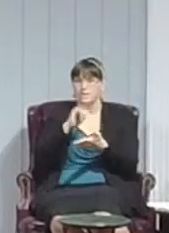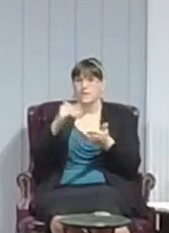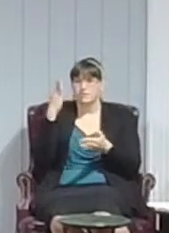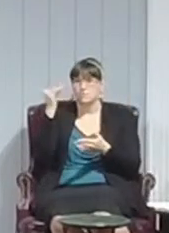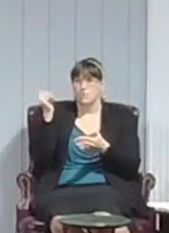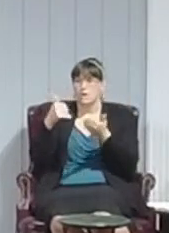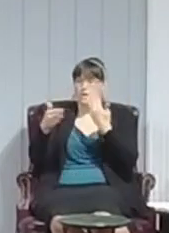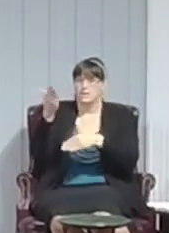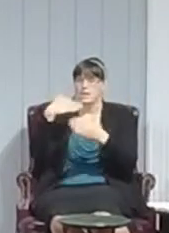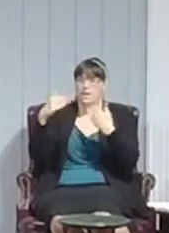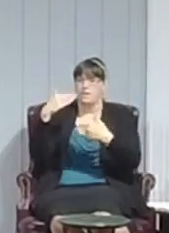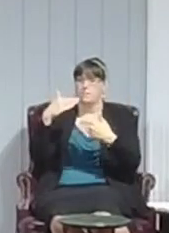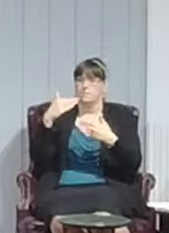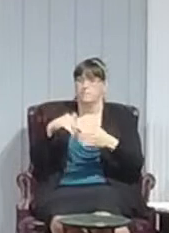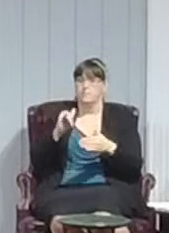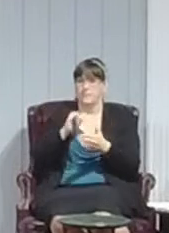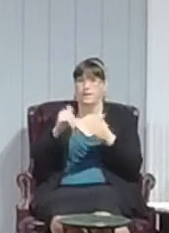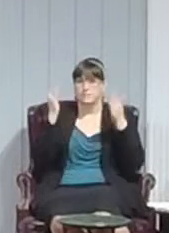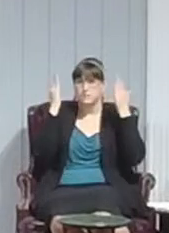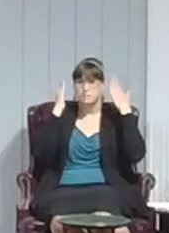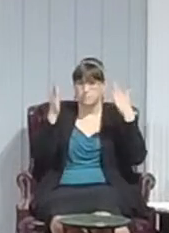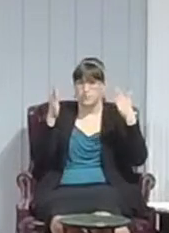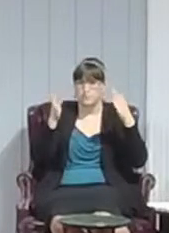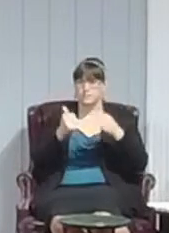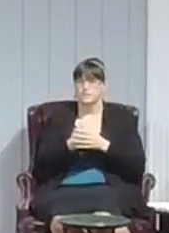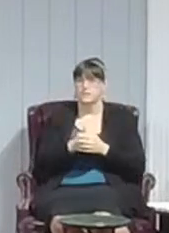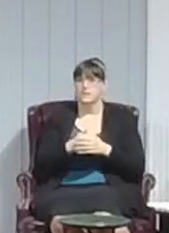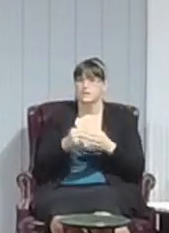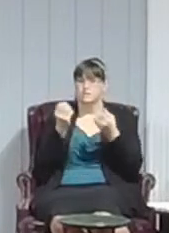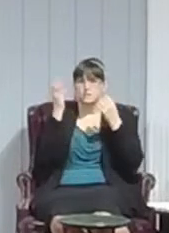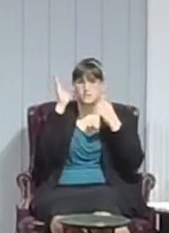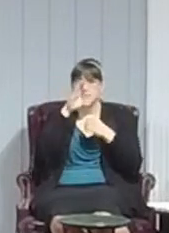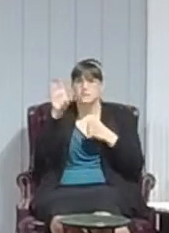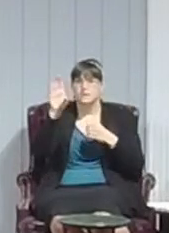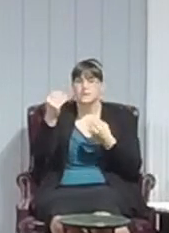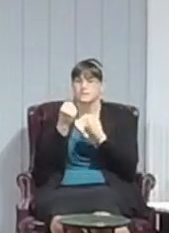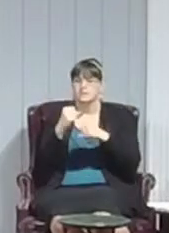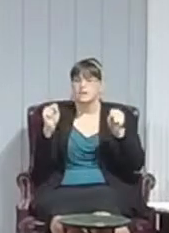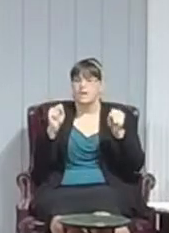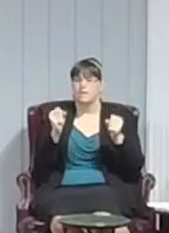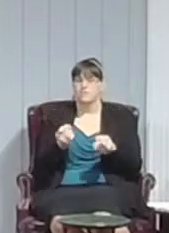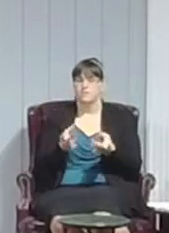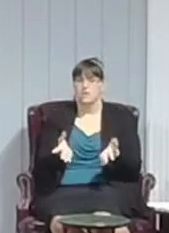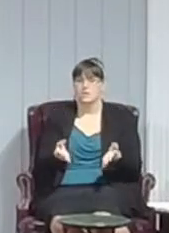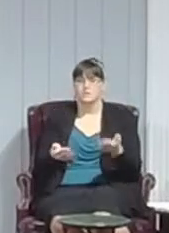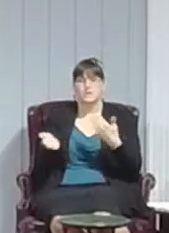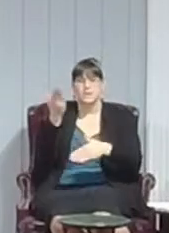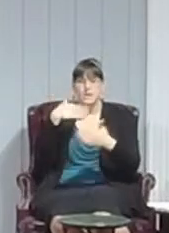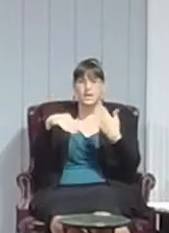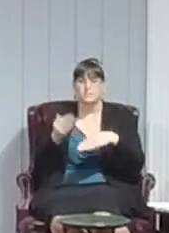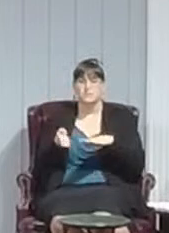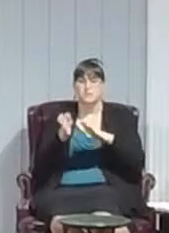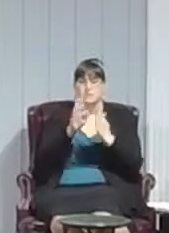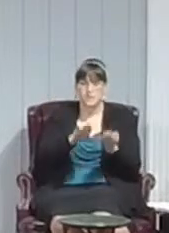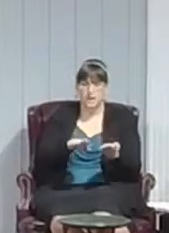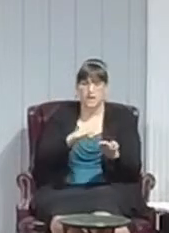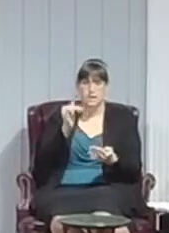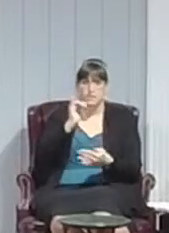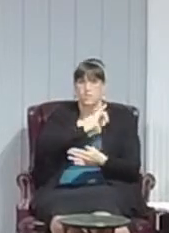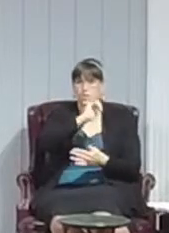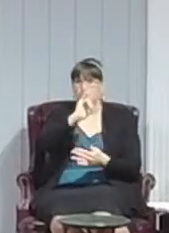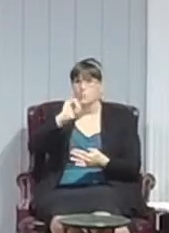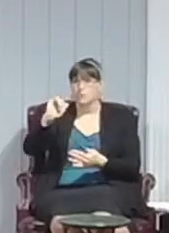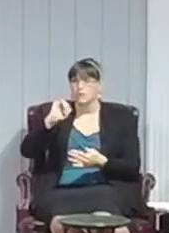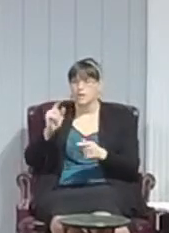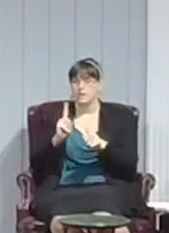purpose of crucifixion. He came to seek and to save the lost. He came to die for you and I. The Bible says in 1